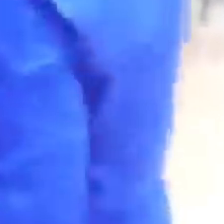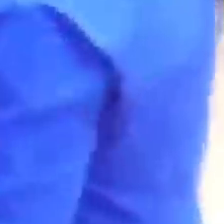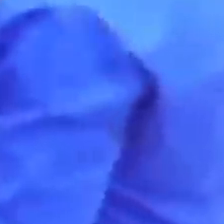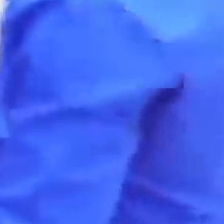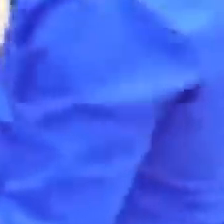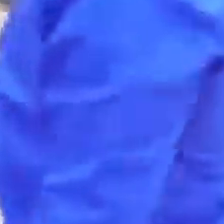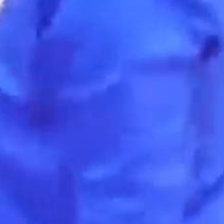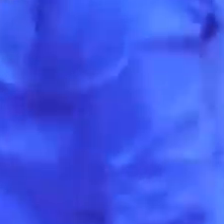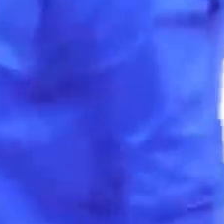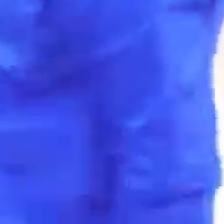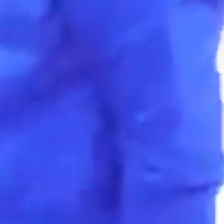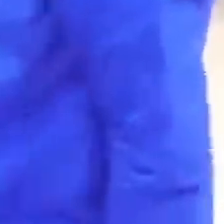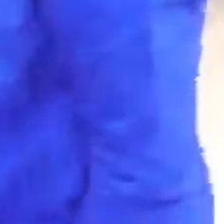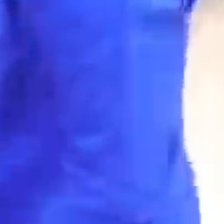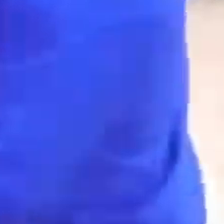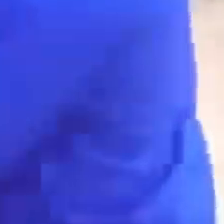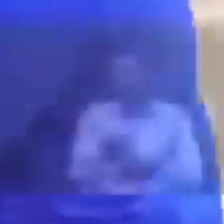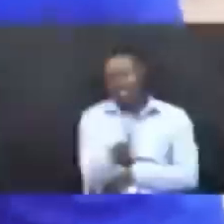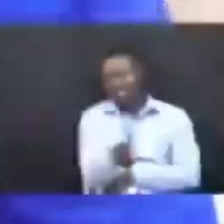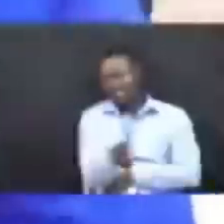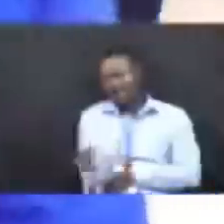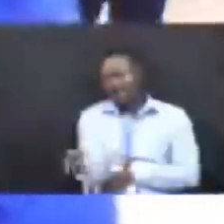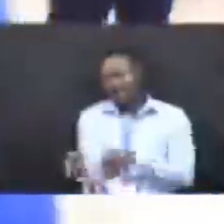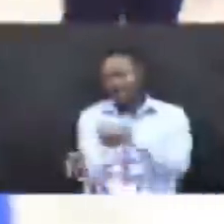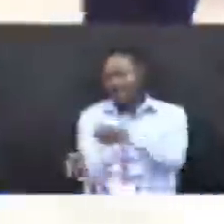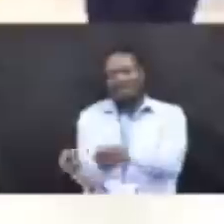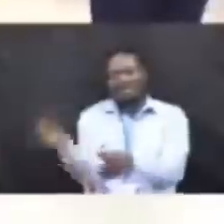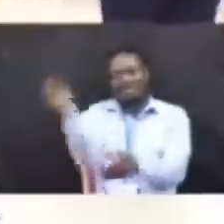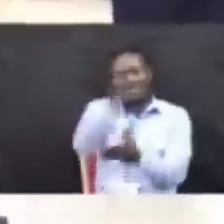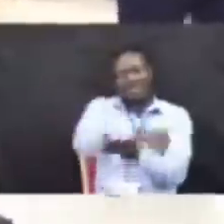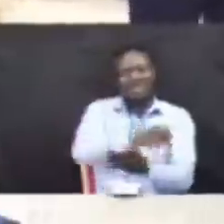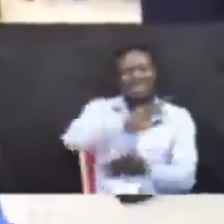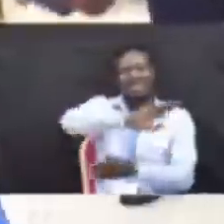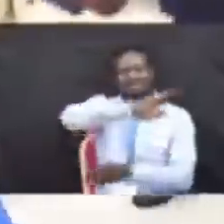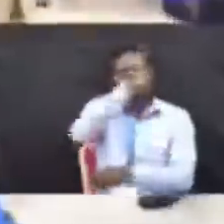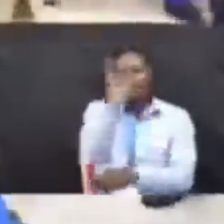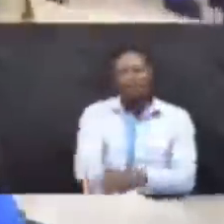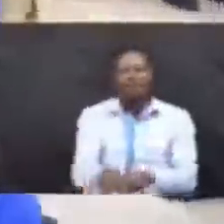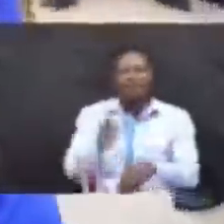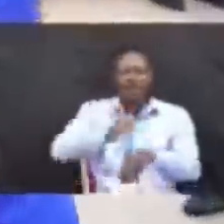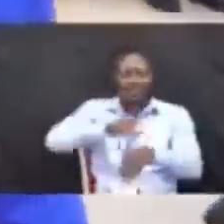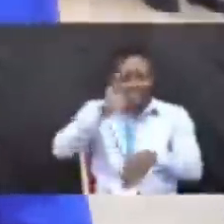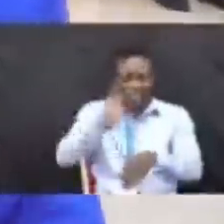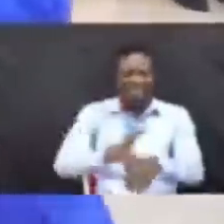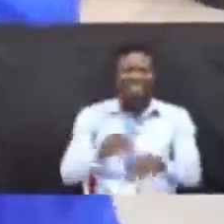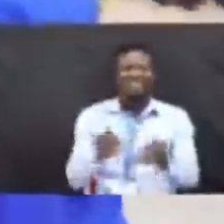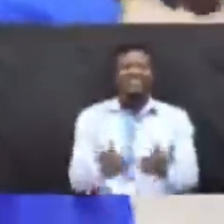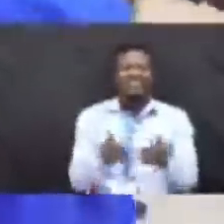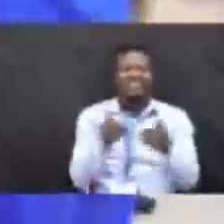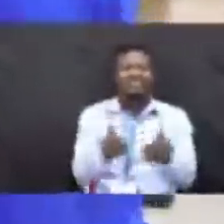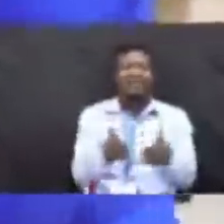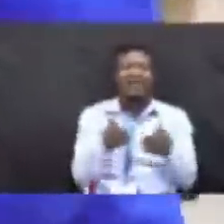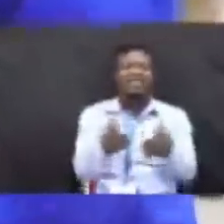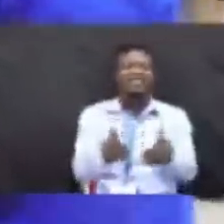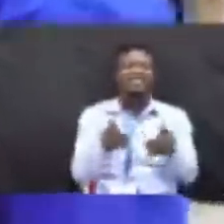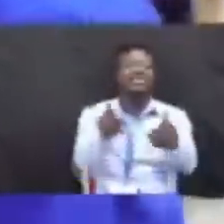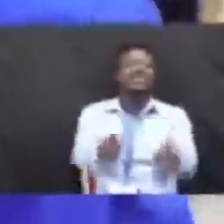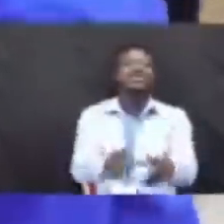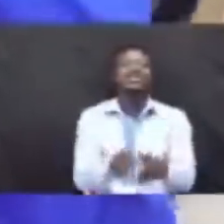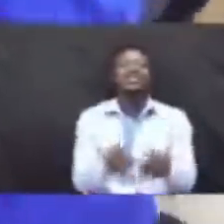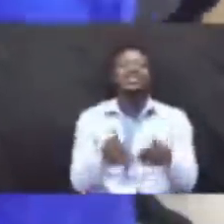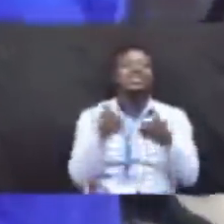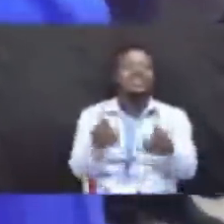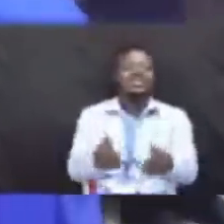The gates of hell, the gates shall not prevail. The church is marching